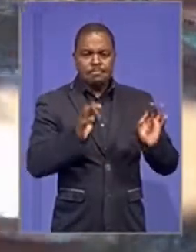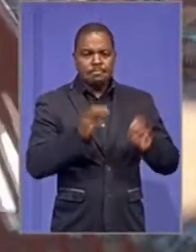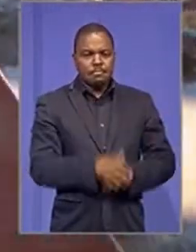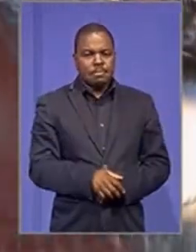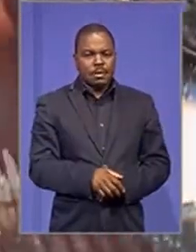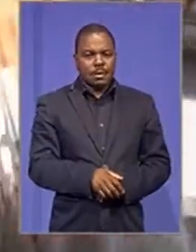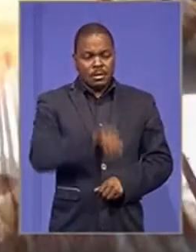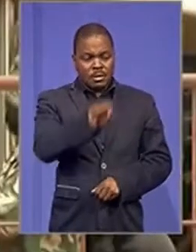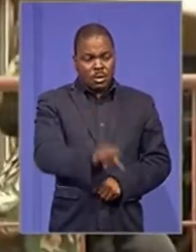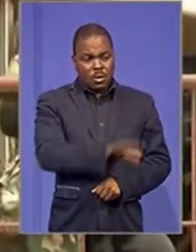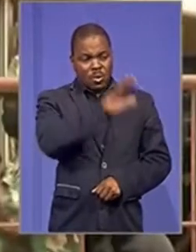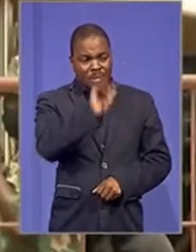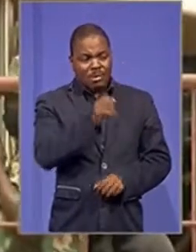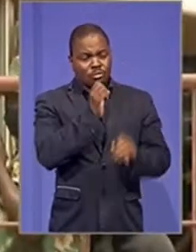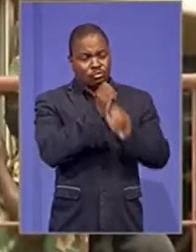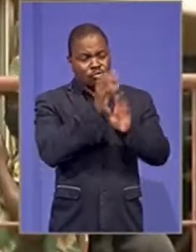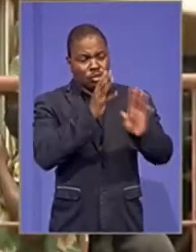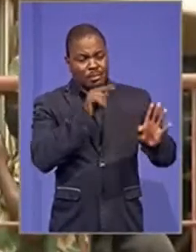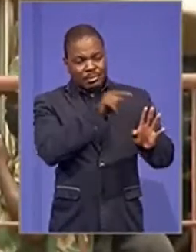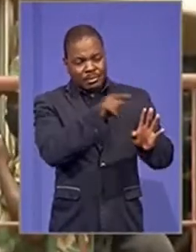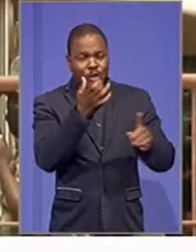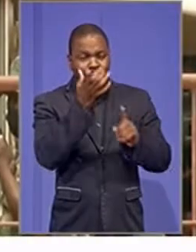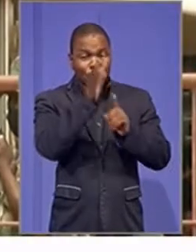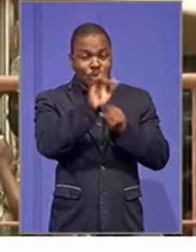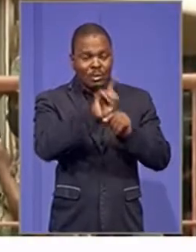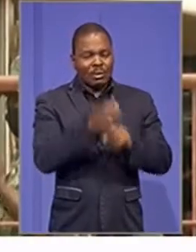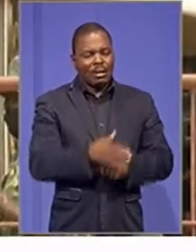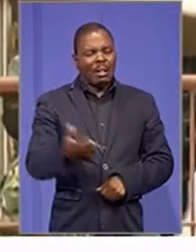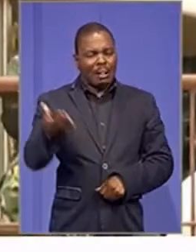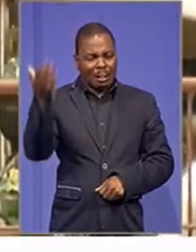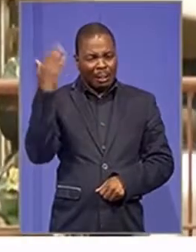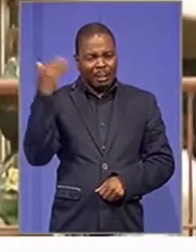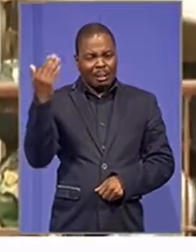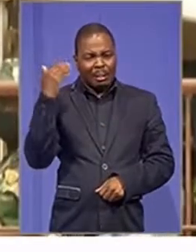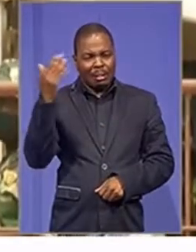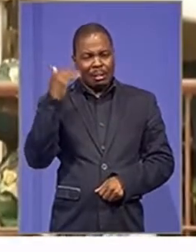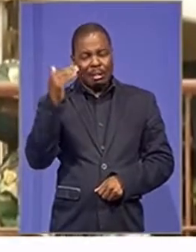townships in South Africa reflect the neglect of the past.